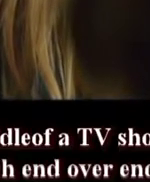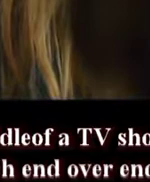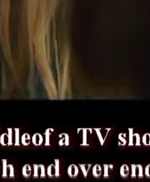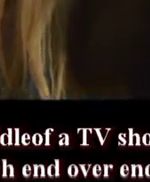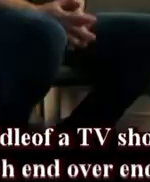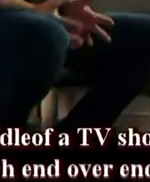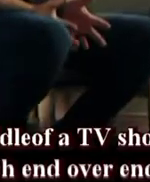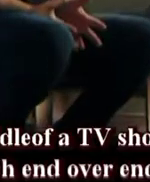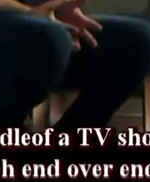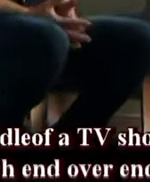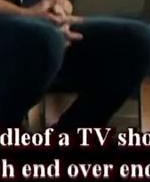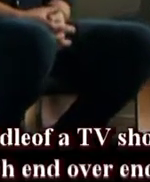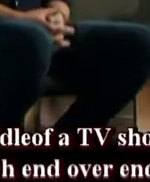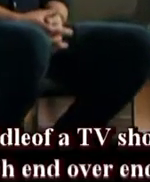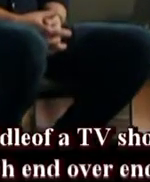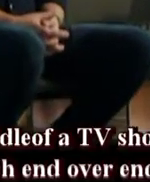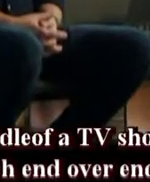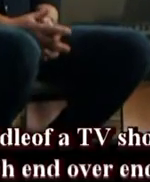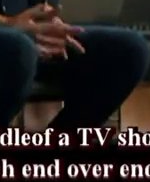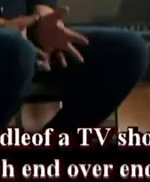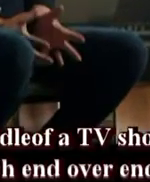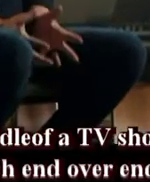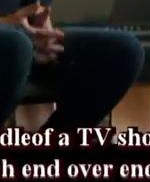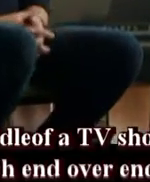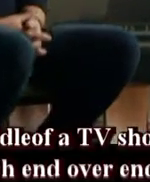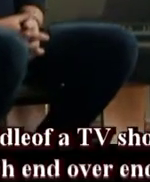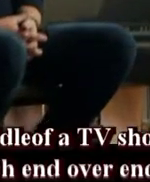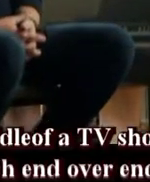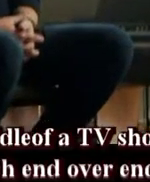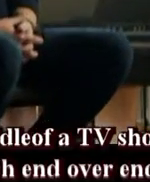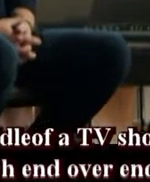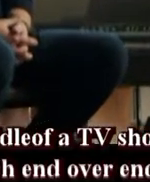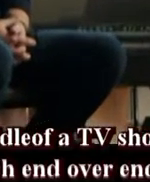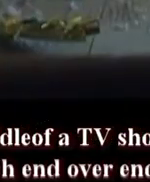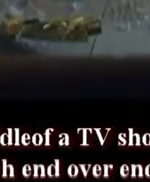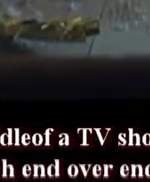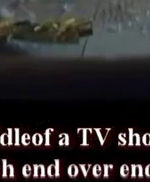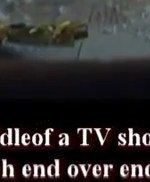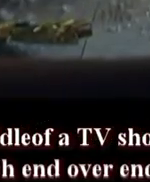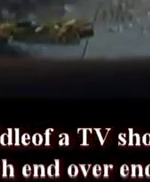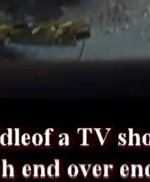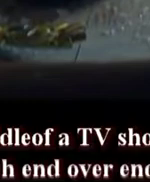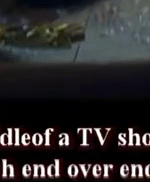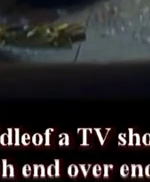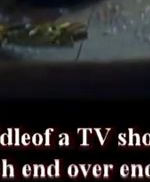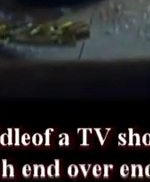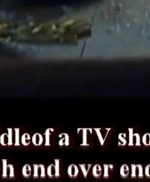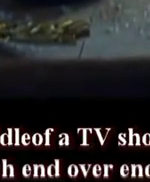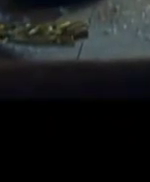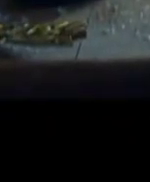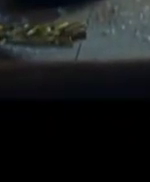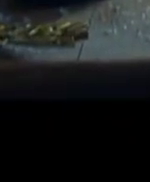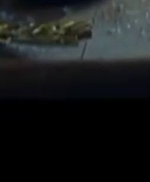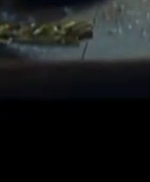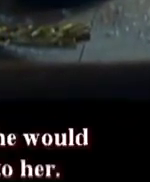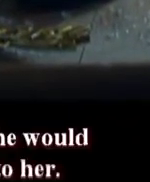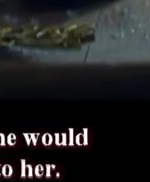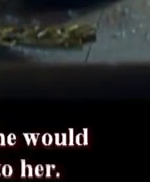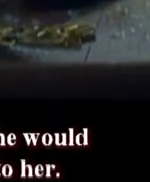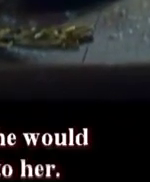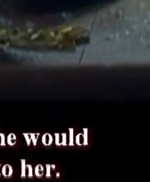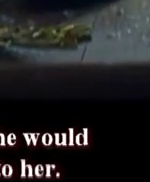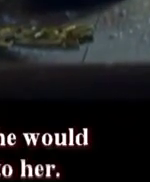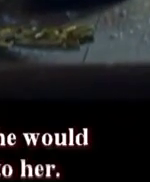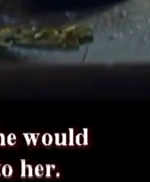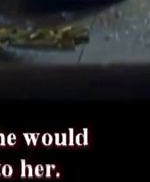If a commercial was too long, in the middle of a TV show I watching, he would throw a couch end over end. He never